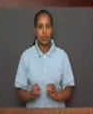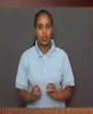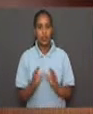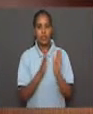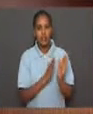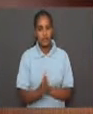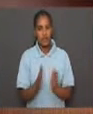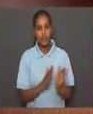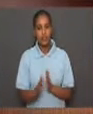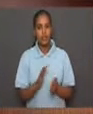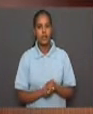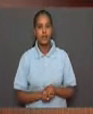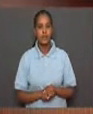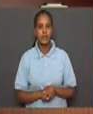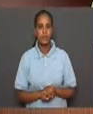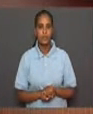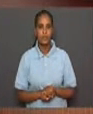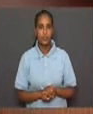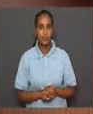Students, let's get ready.